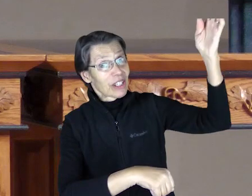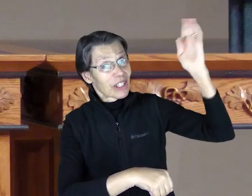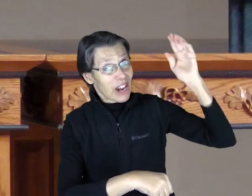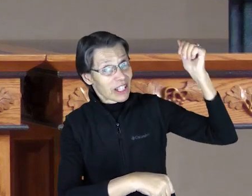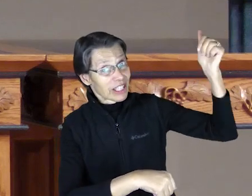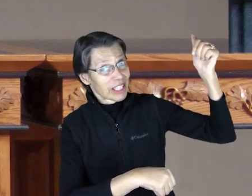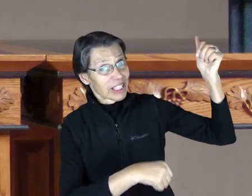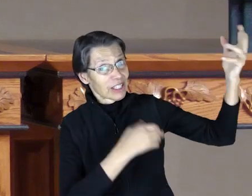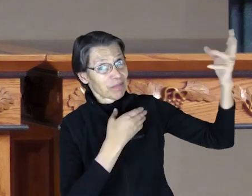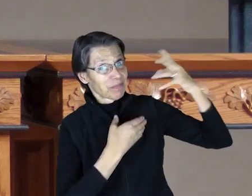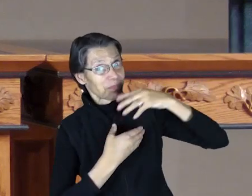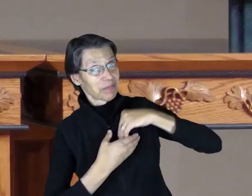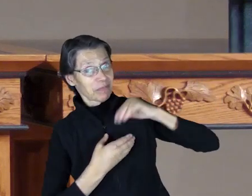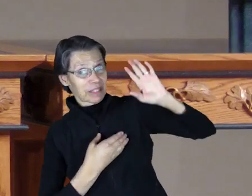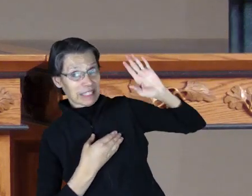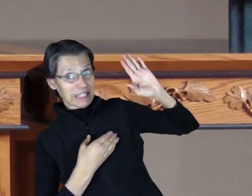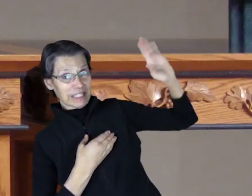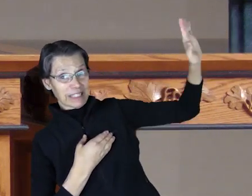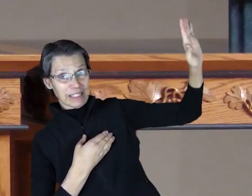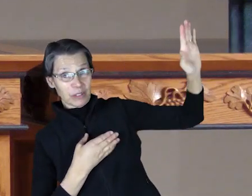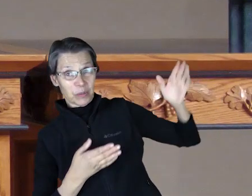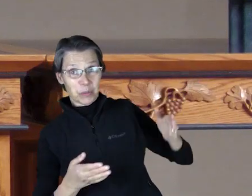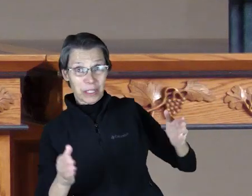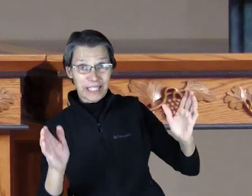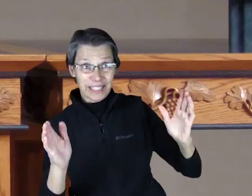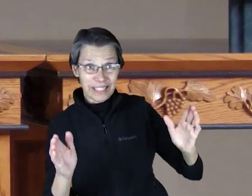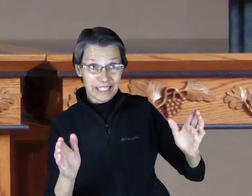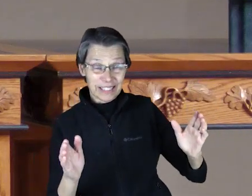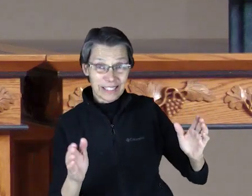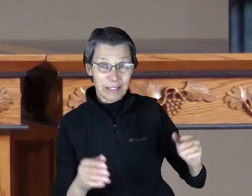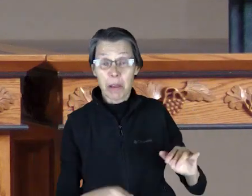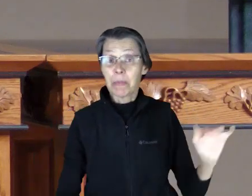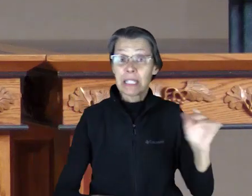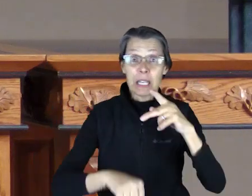Maybe like the disciples, we need to let go of a conquering Messiah